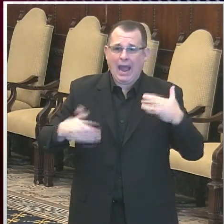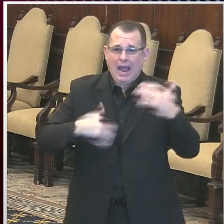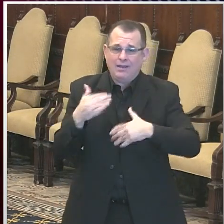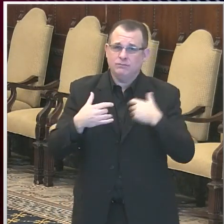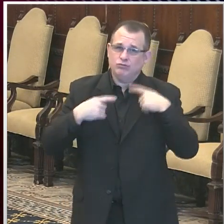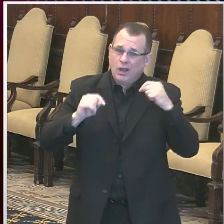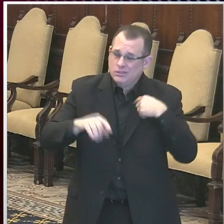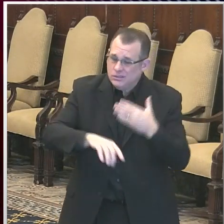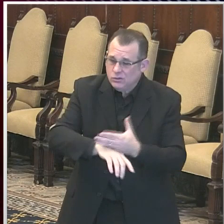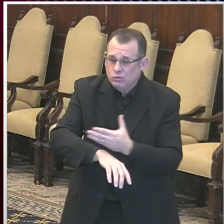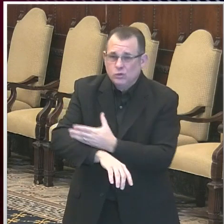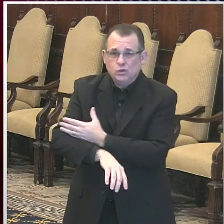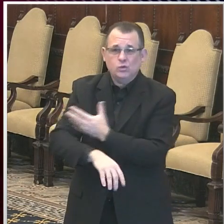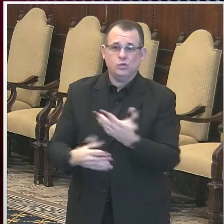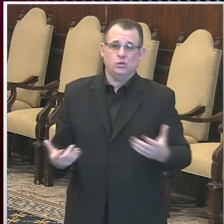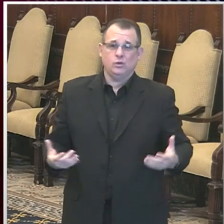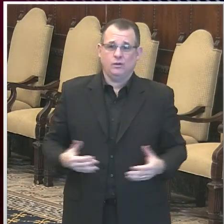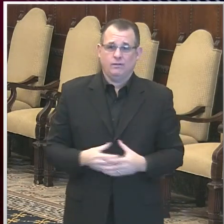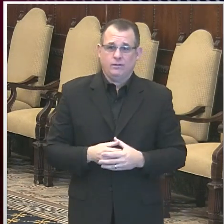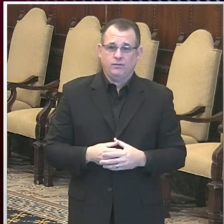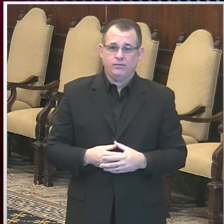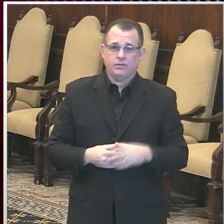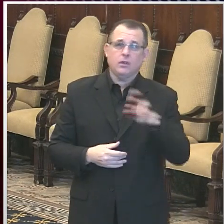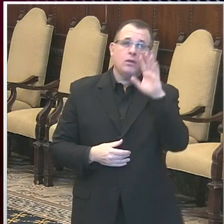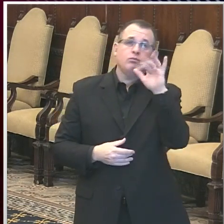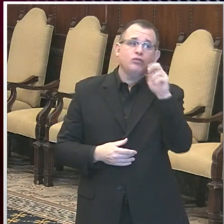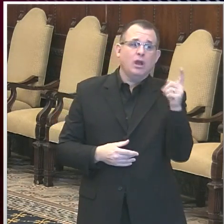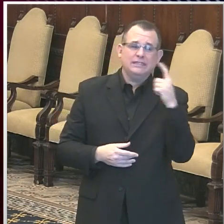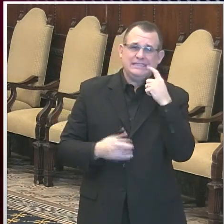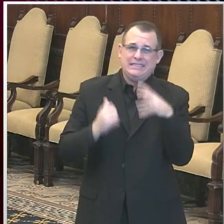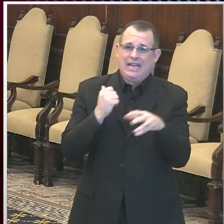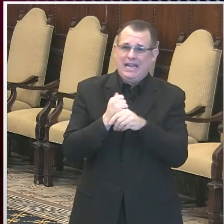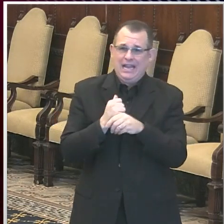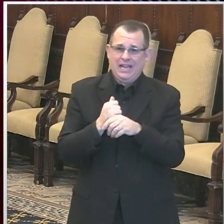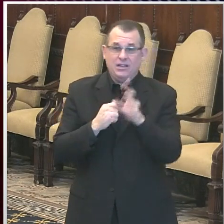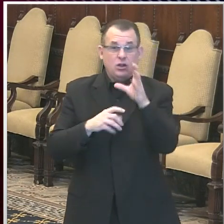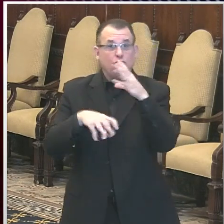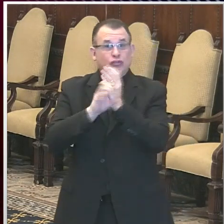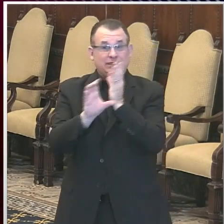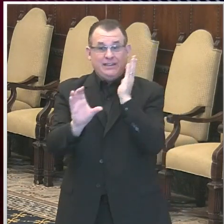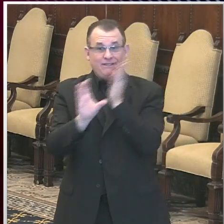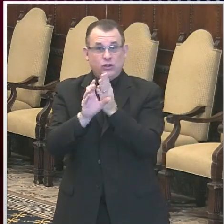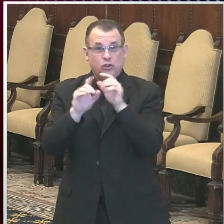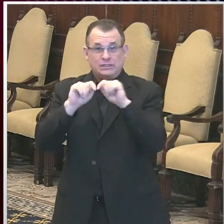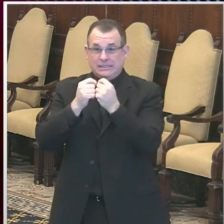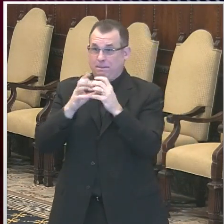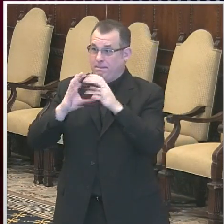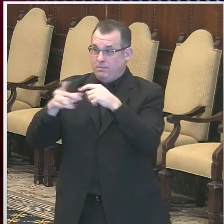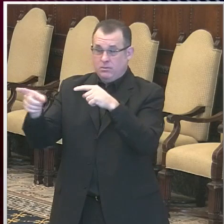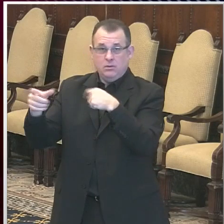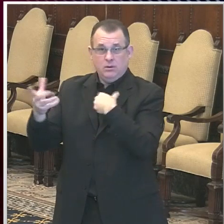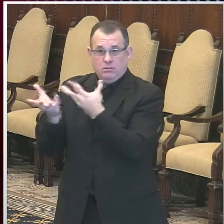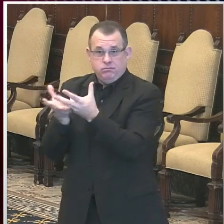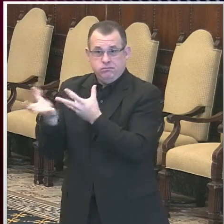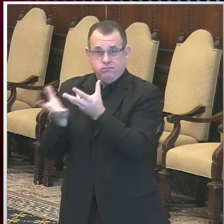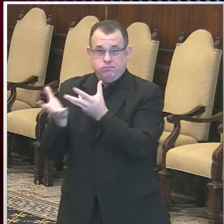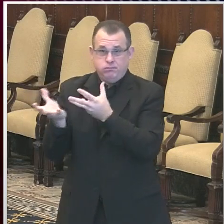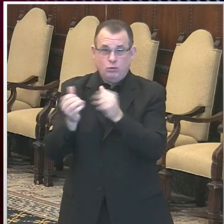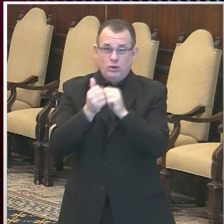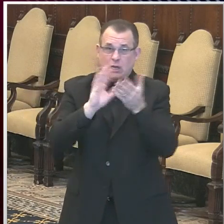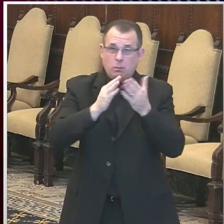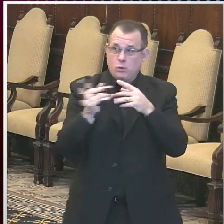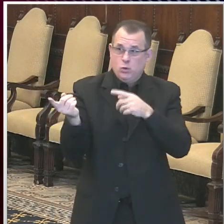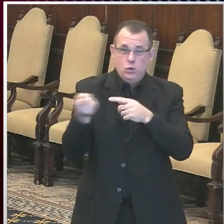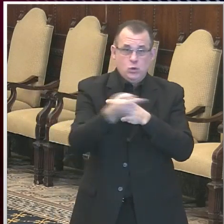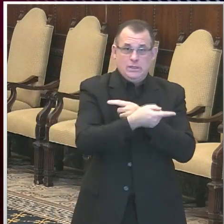want to add, Jeff, certainly our community crisis intervention teams are continuing to engage in our communities. We have continued